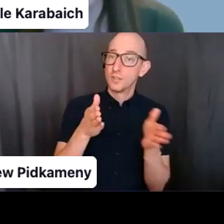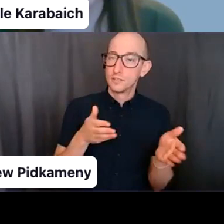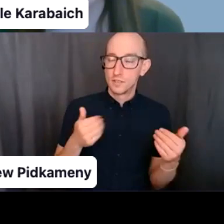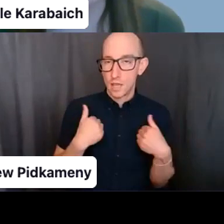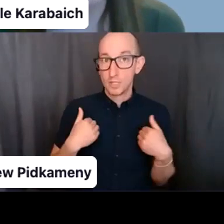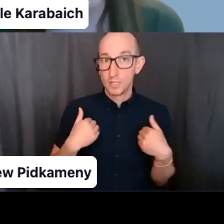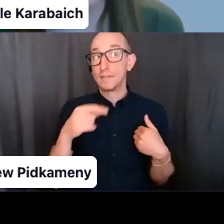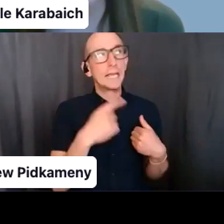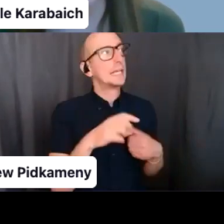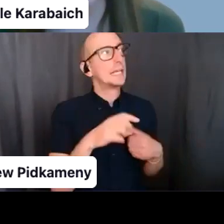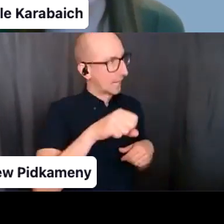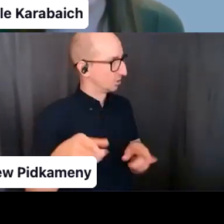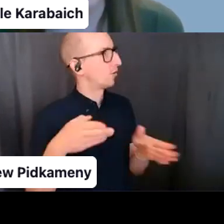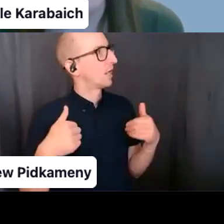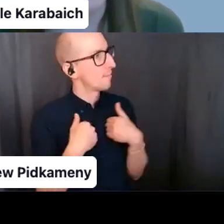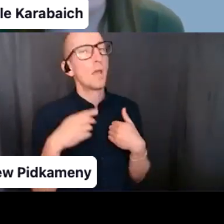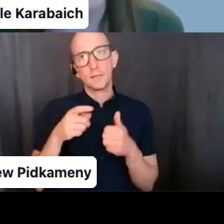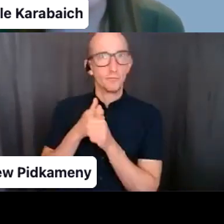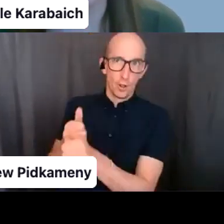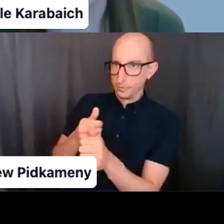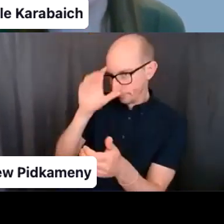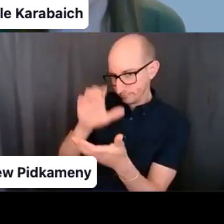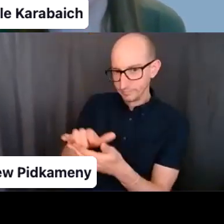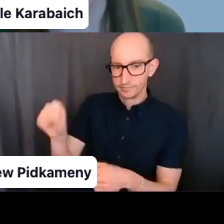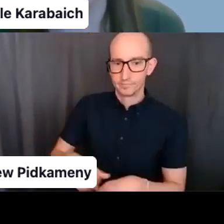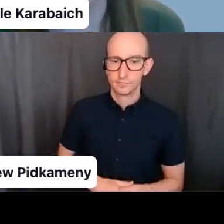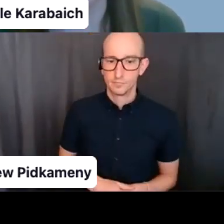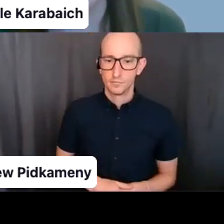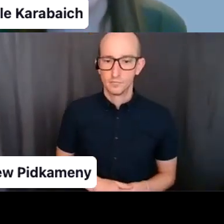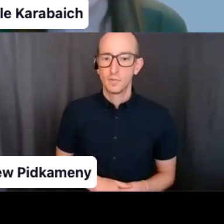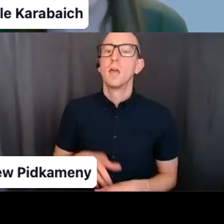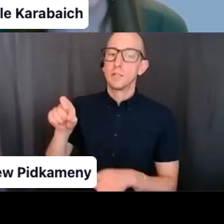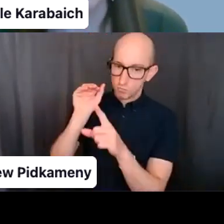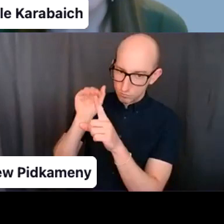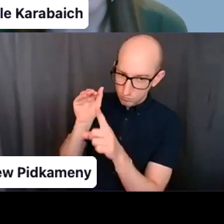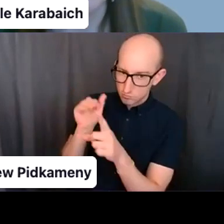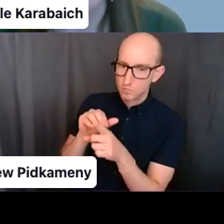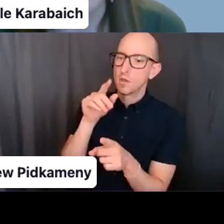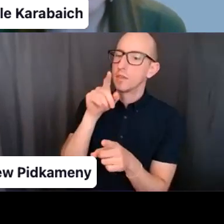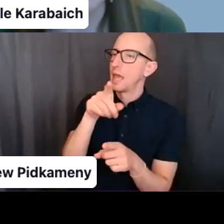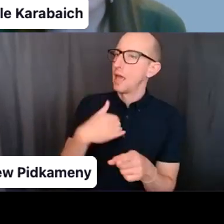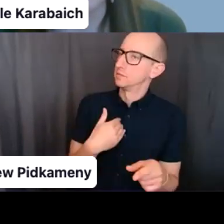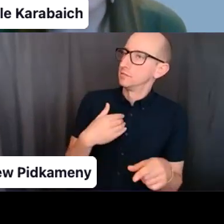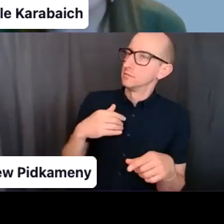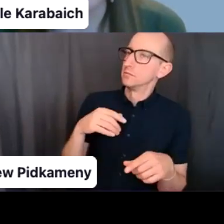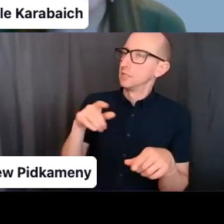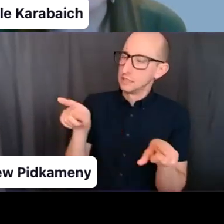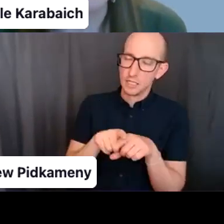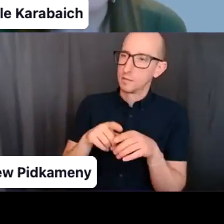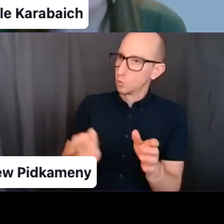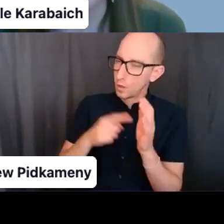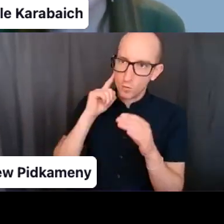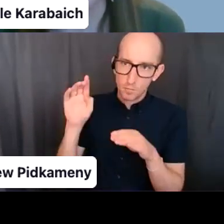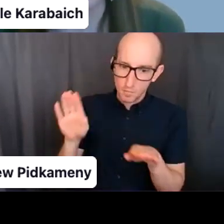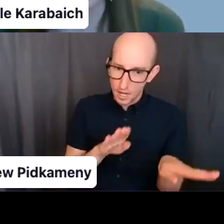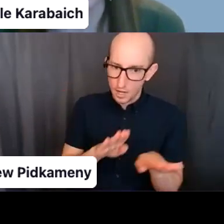in training has the same behavior and control expectations as a fully trained service animal. And you can also handle any behavior or control issues